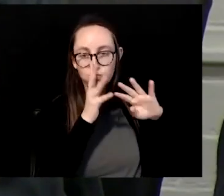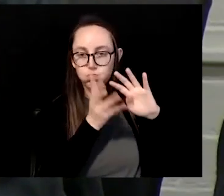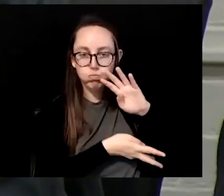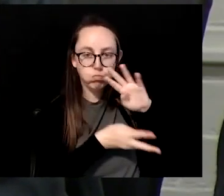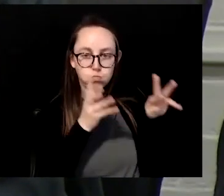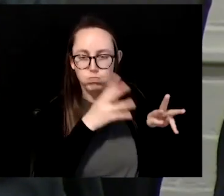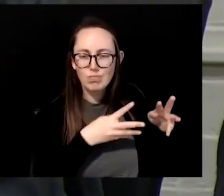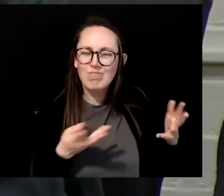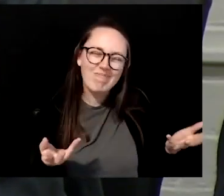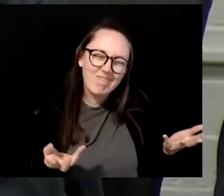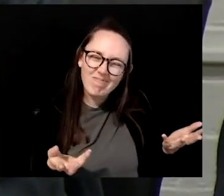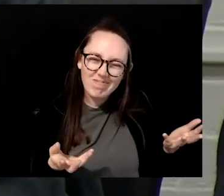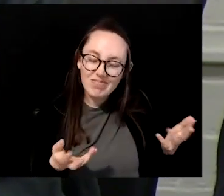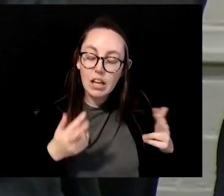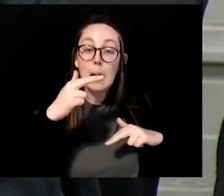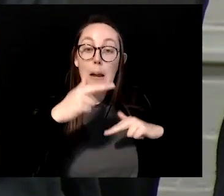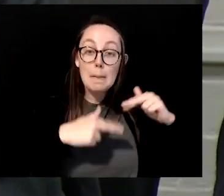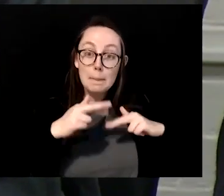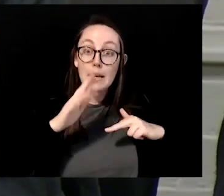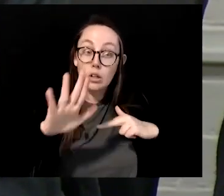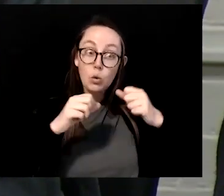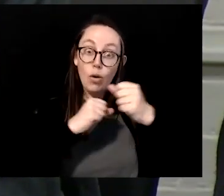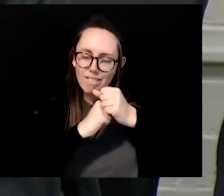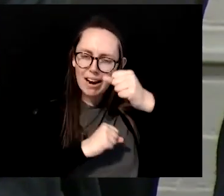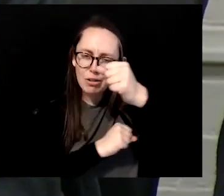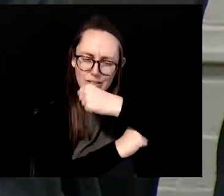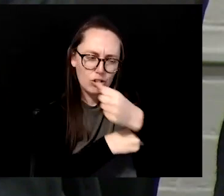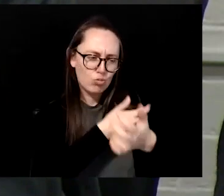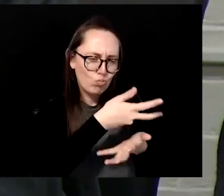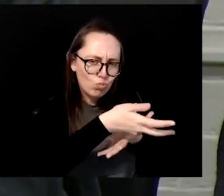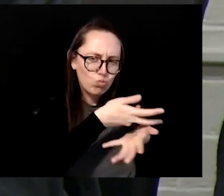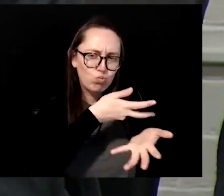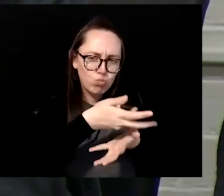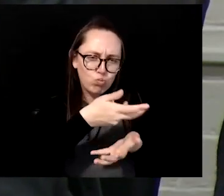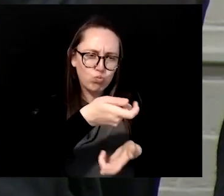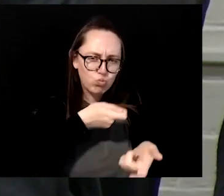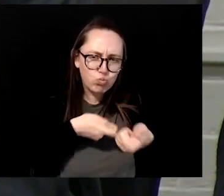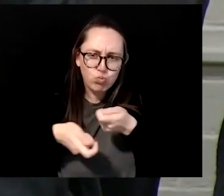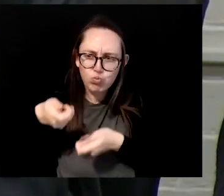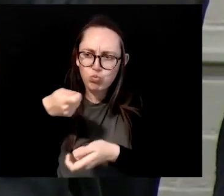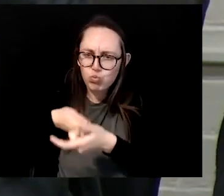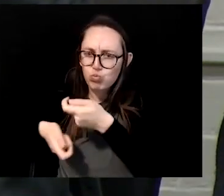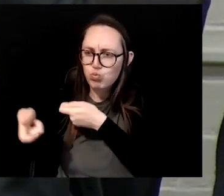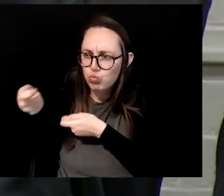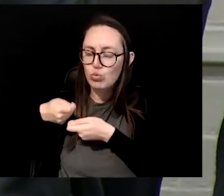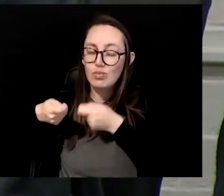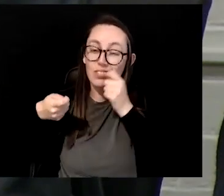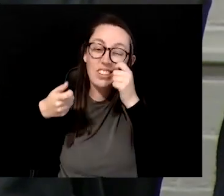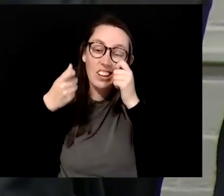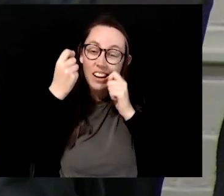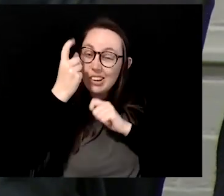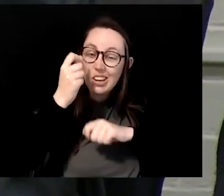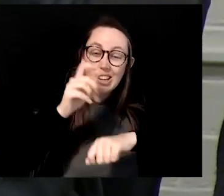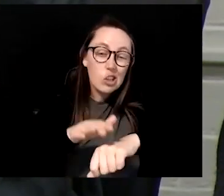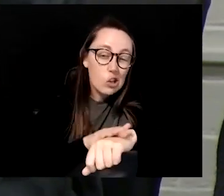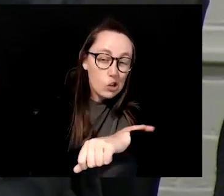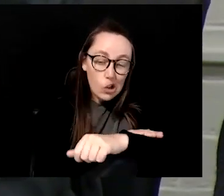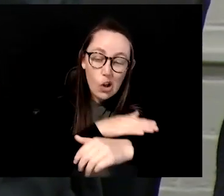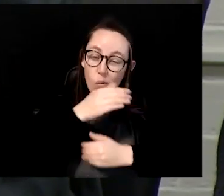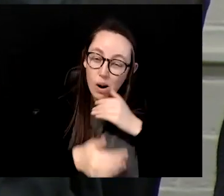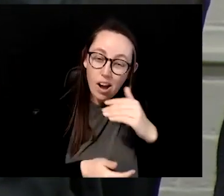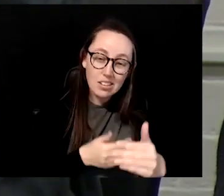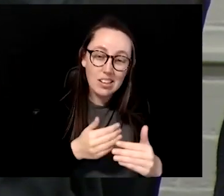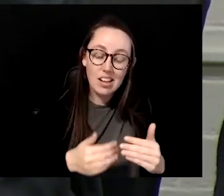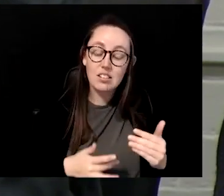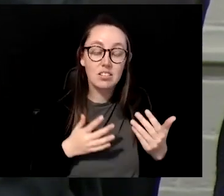it's slow and it's not as satisfying to bring enough folks along the Democratic process but it's the way to assure that you're